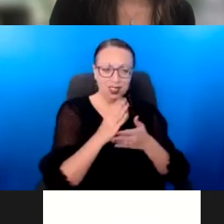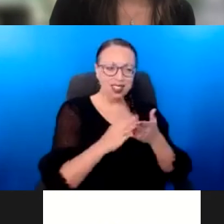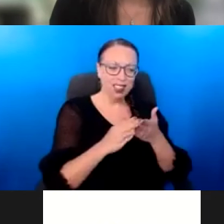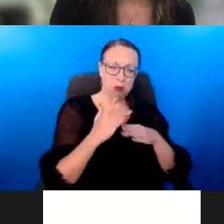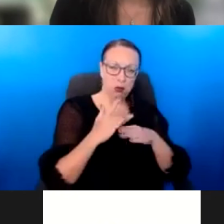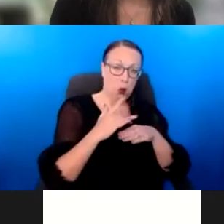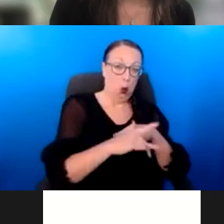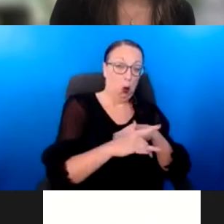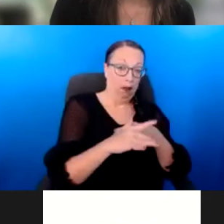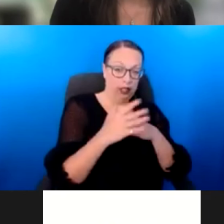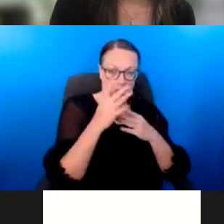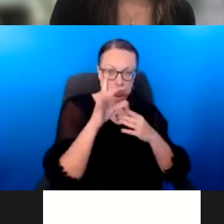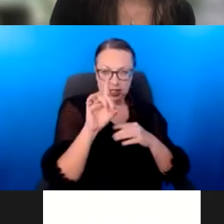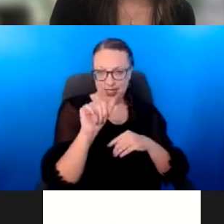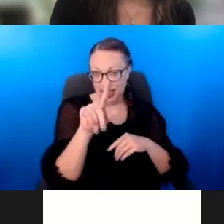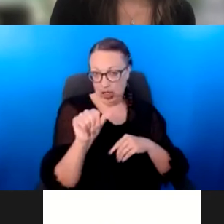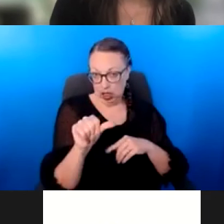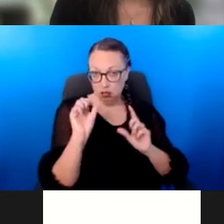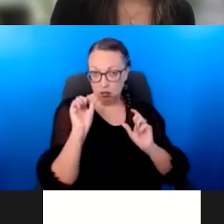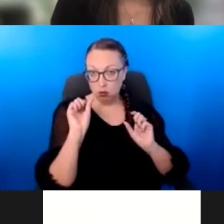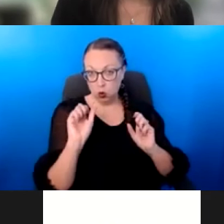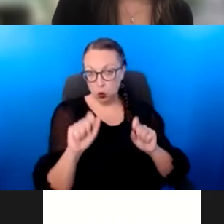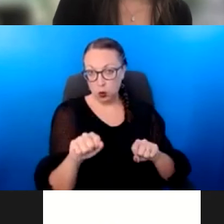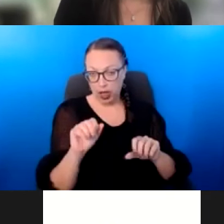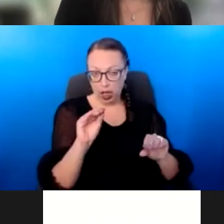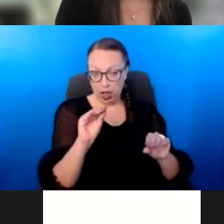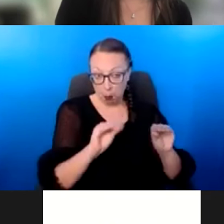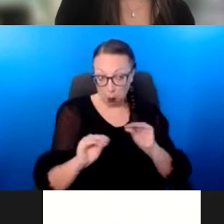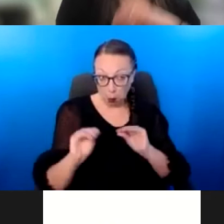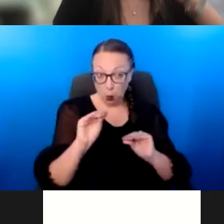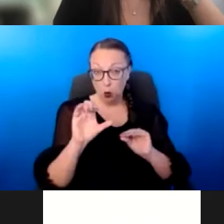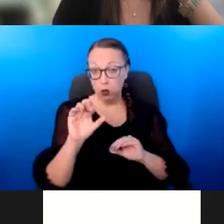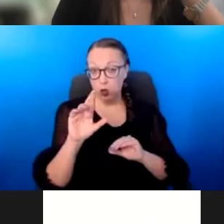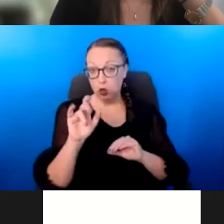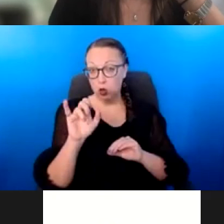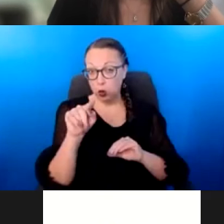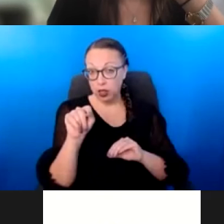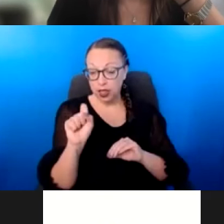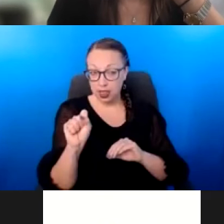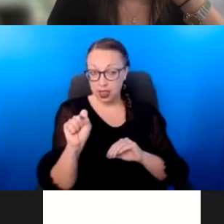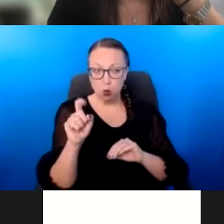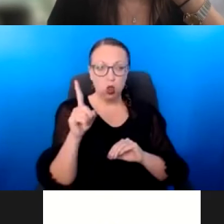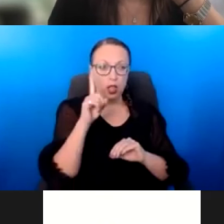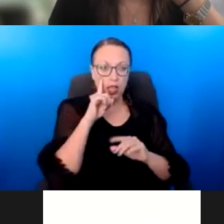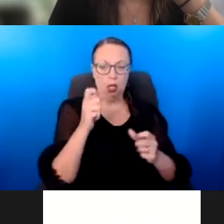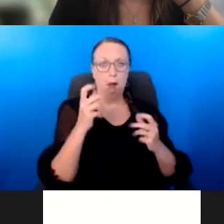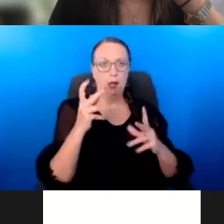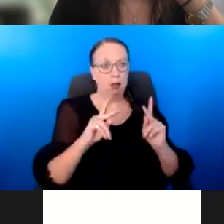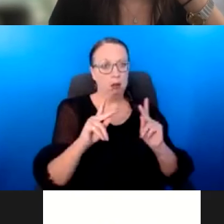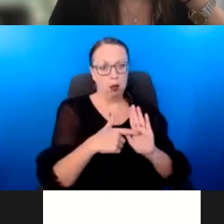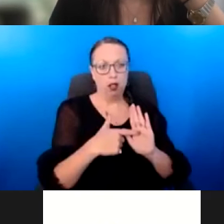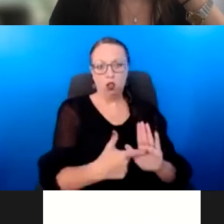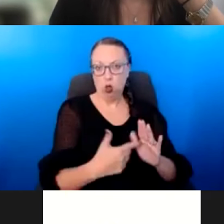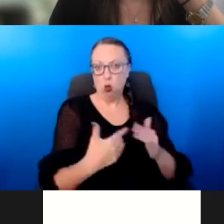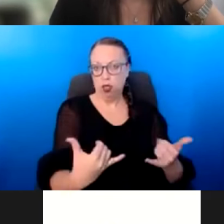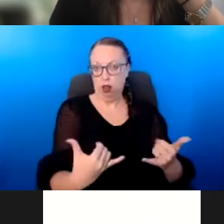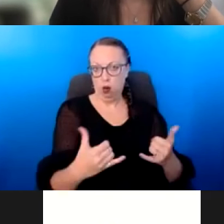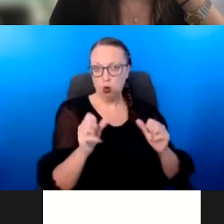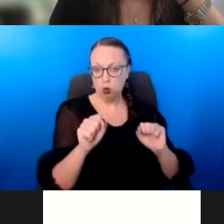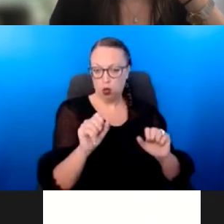that you can actually not only move the circuits around, which by the way, I think a lot of people have shown now, you can